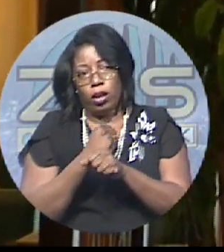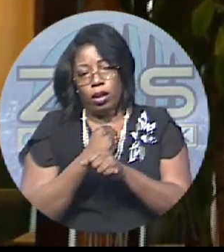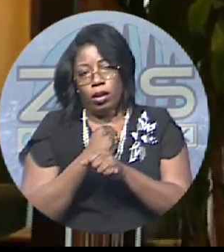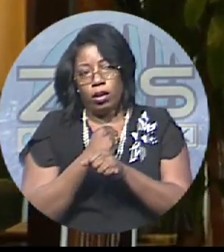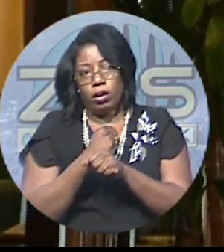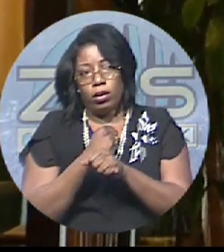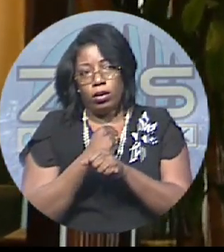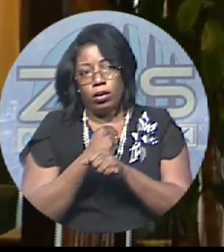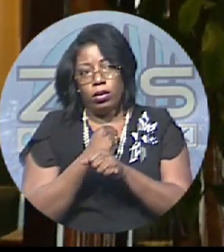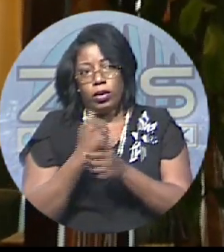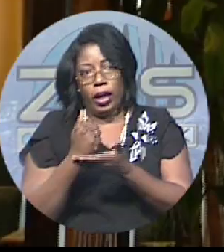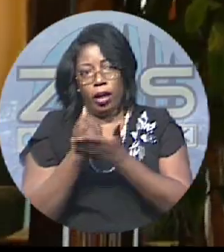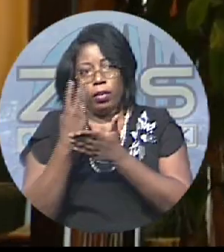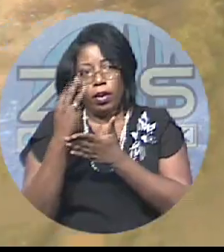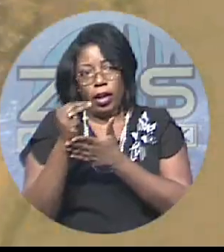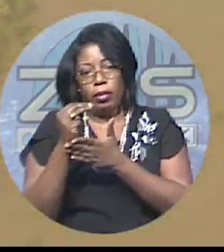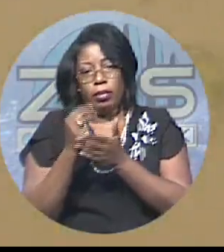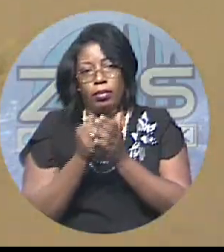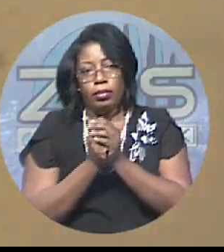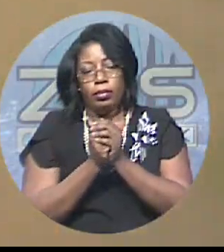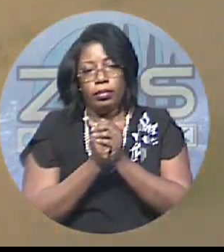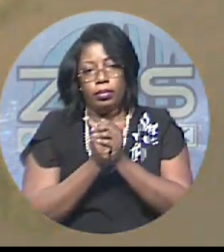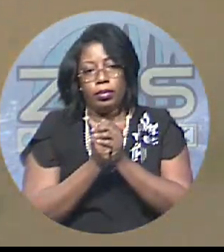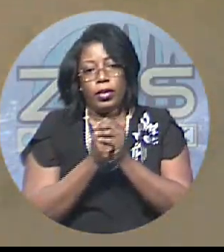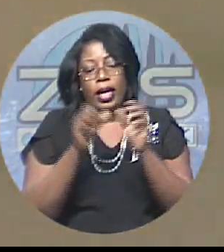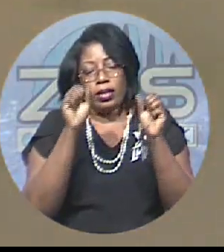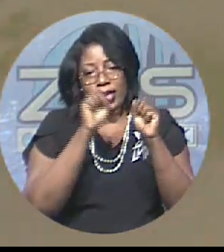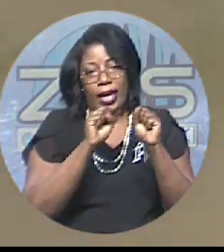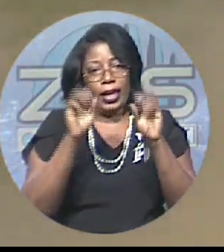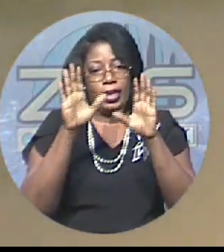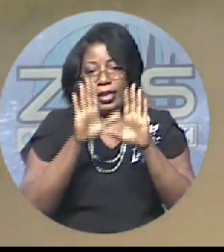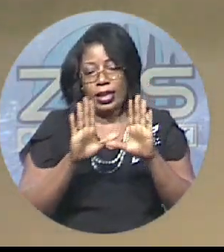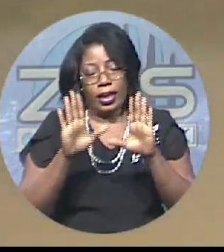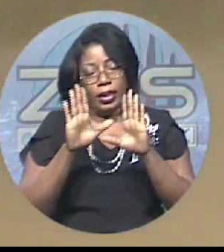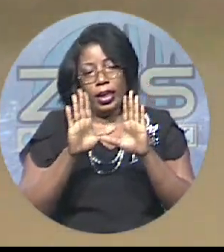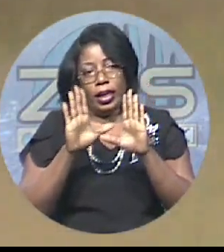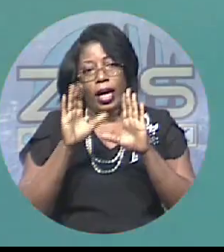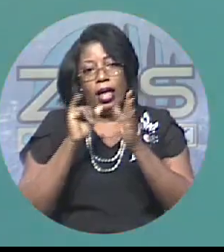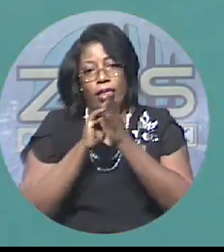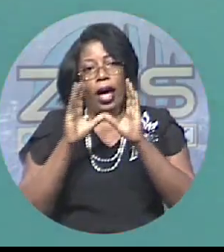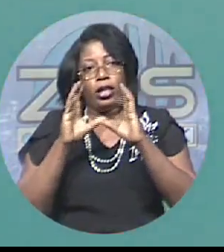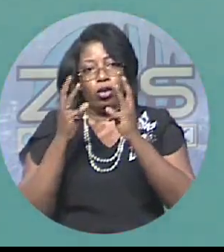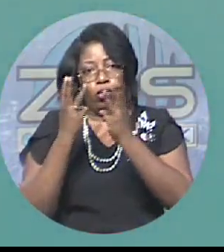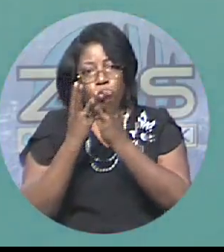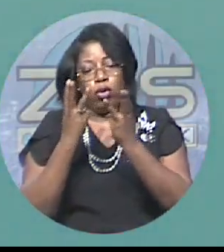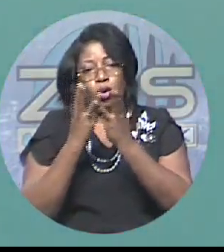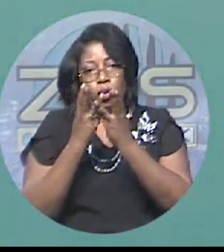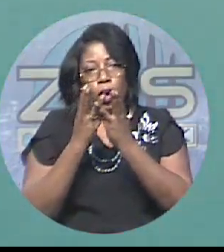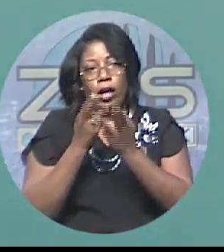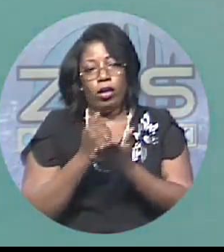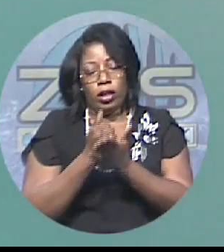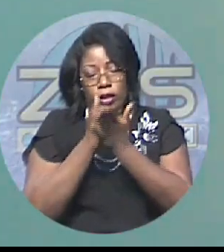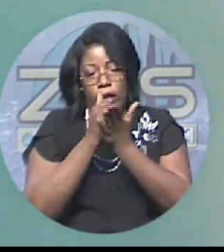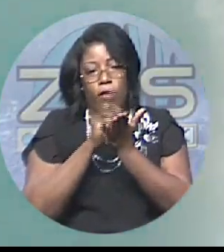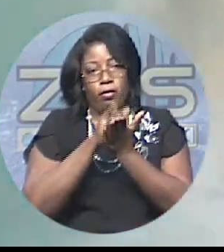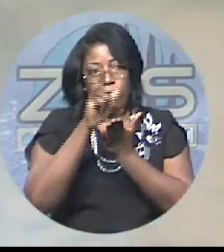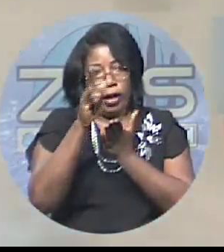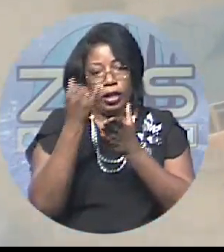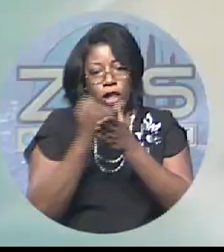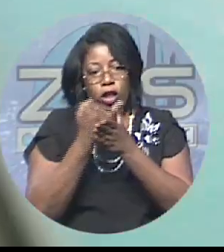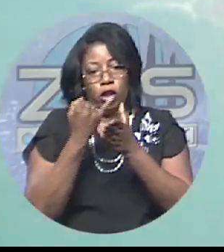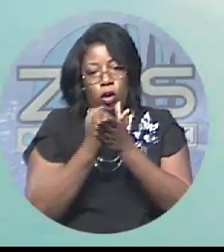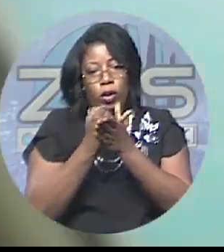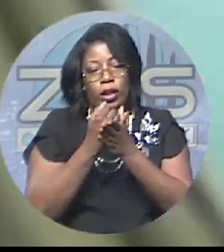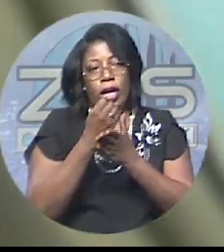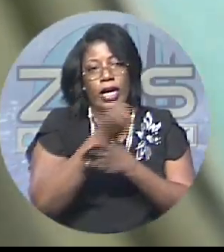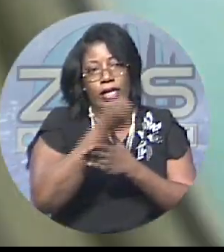they needed to get down there and the officers. Between Saturday and Sunday, the crew flew almost 30 recovery flights. Those flights included aerial